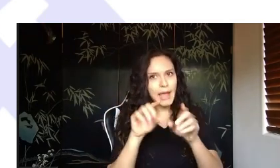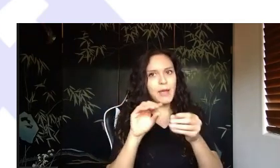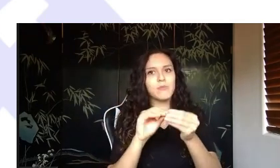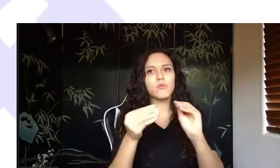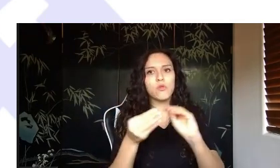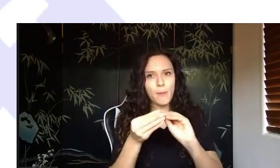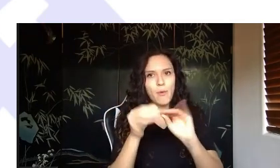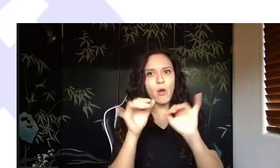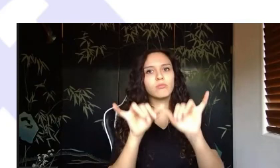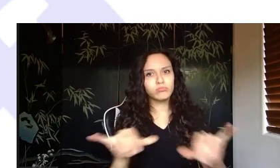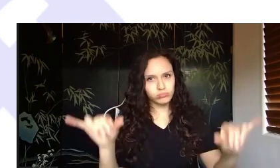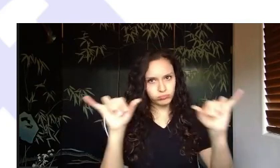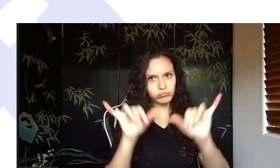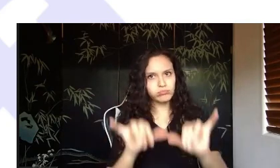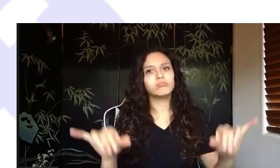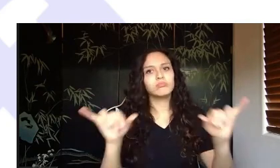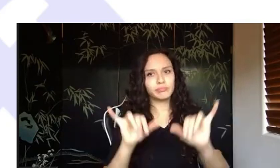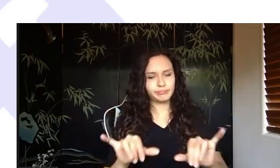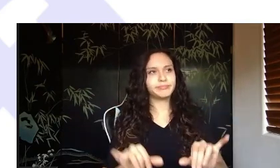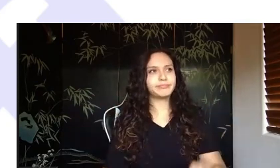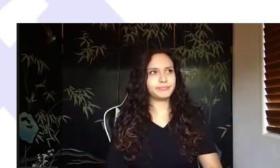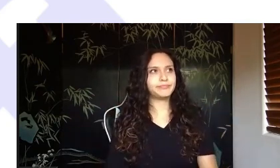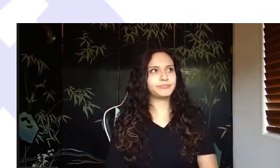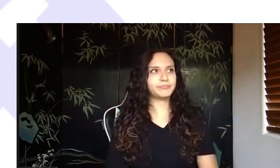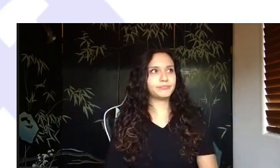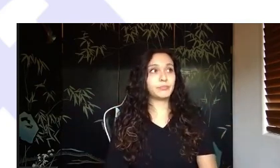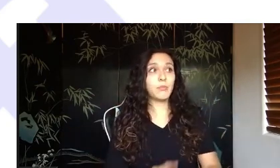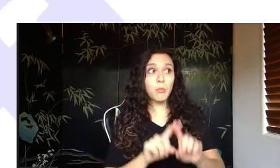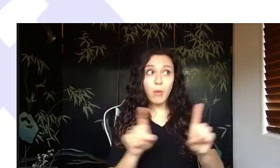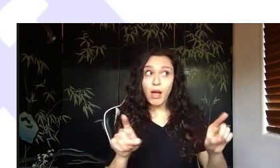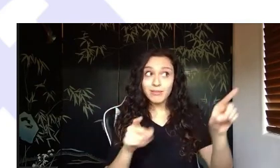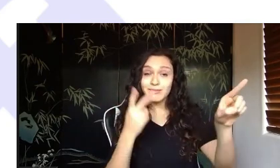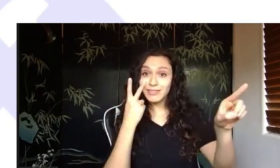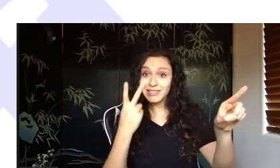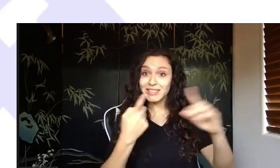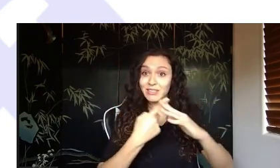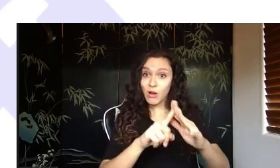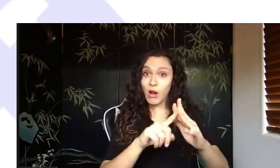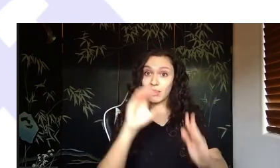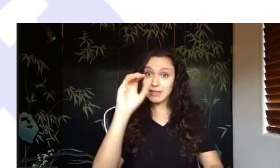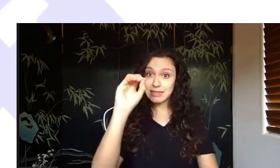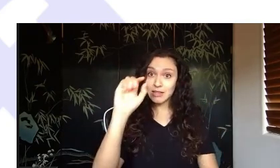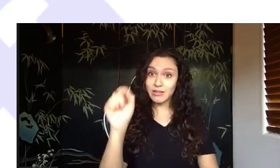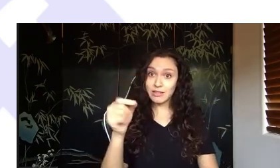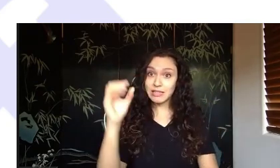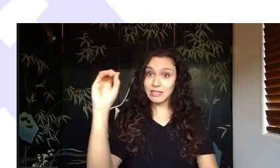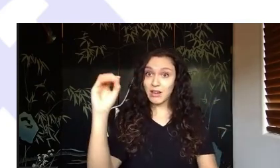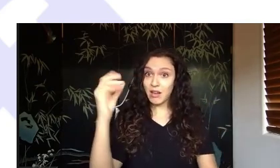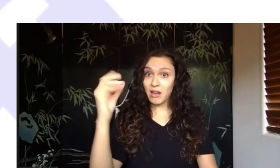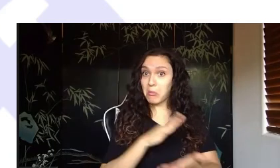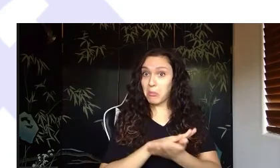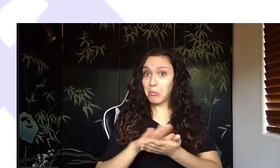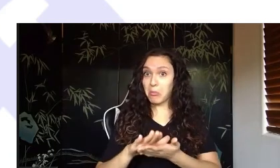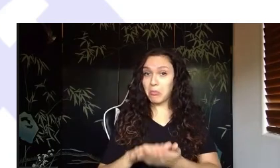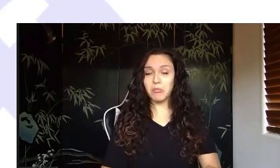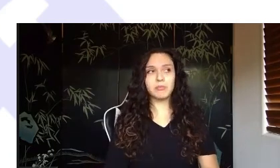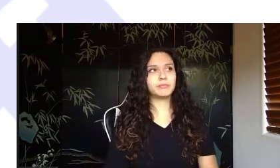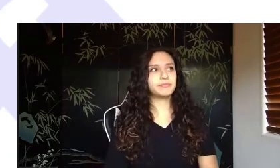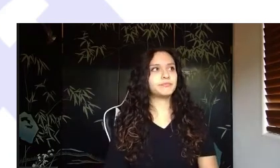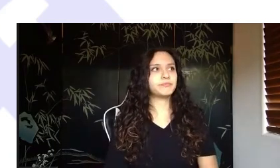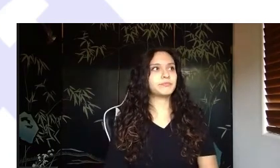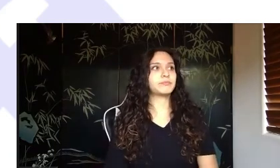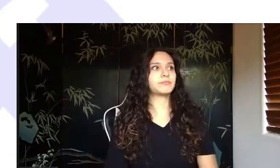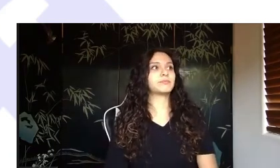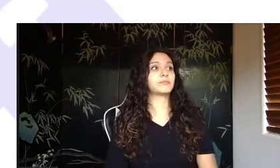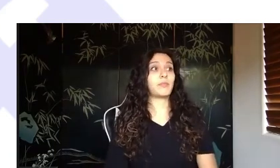Remember, it has to be the same number over and over again. So let me erase that, and I'm going to say not proportional. But it does start at 0, 0, so that's